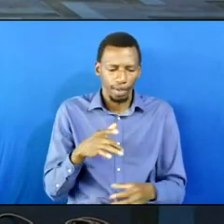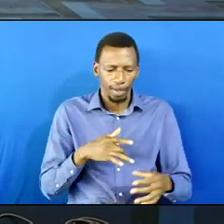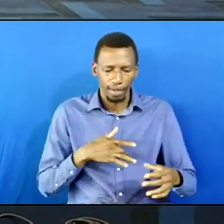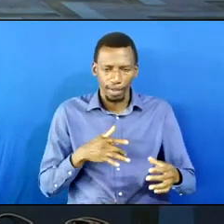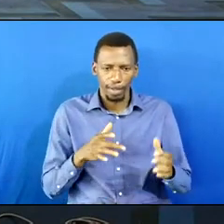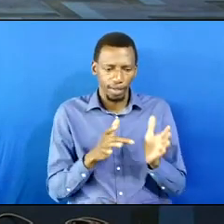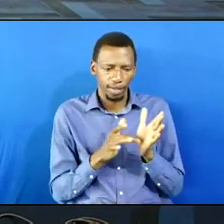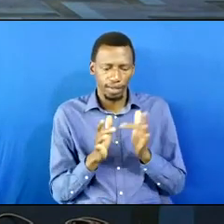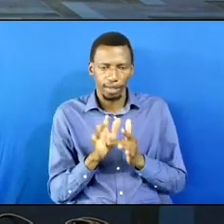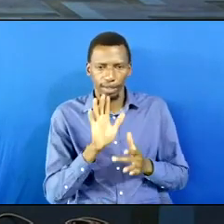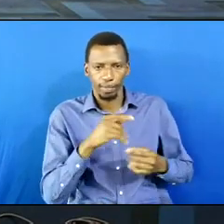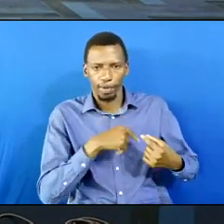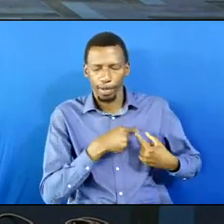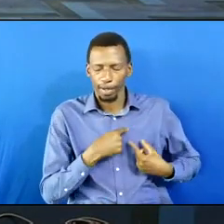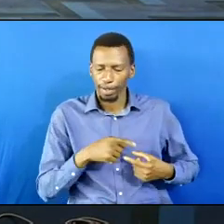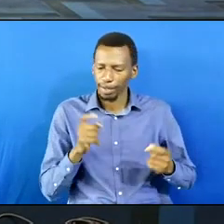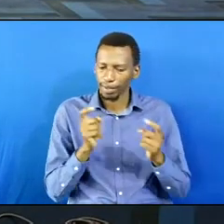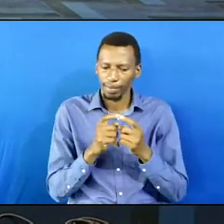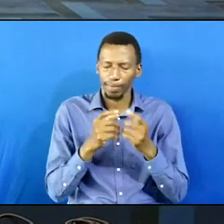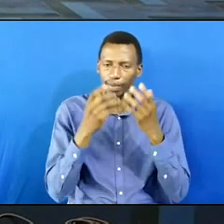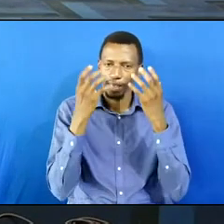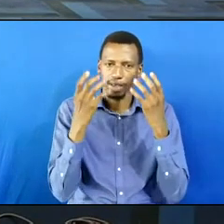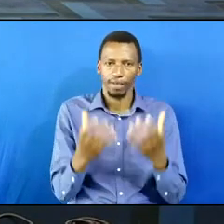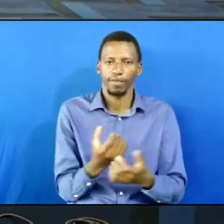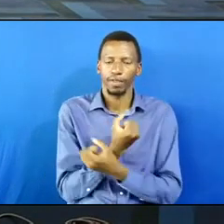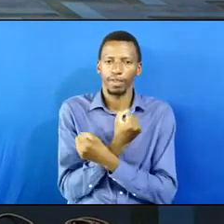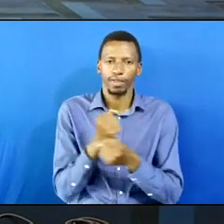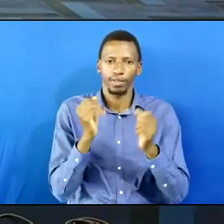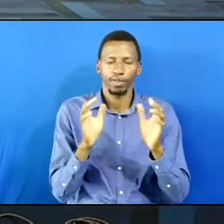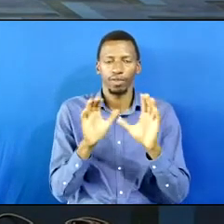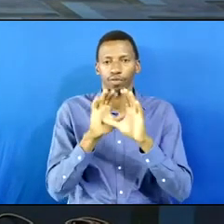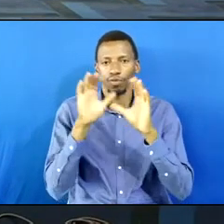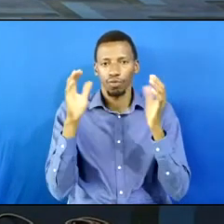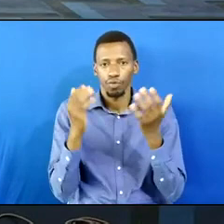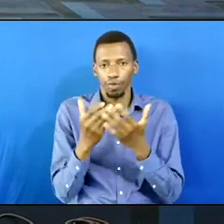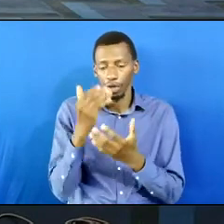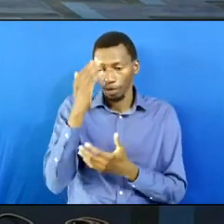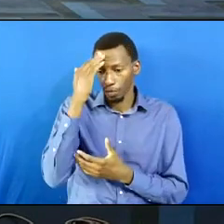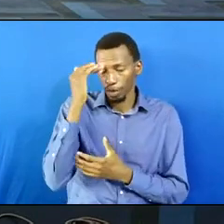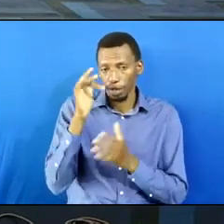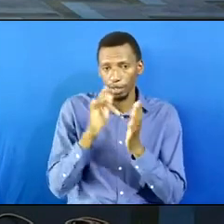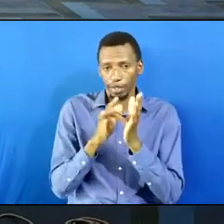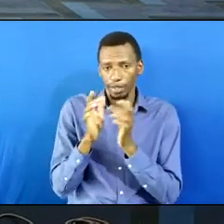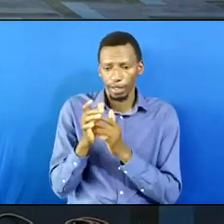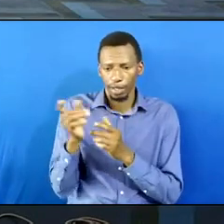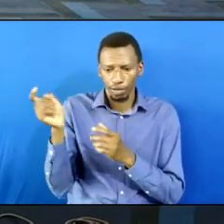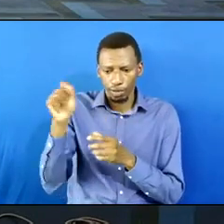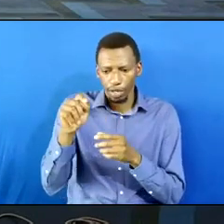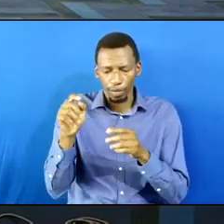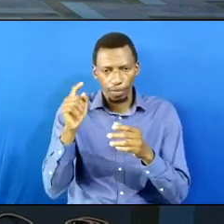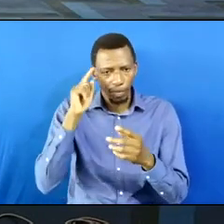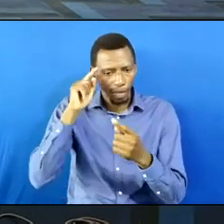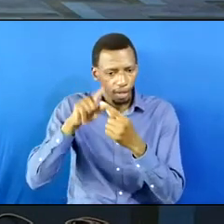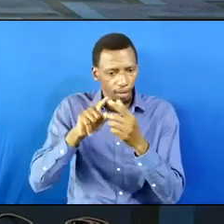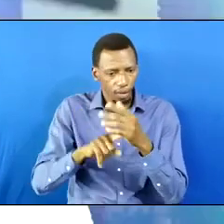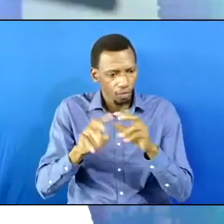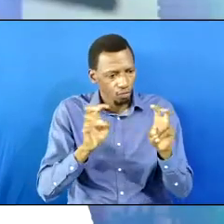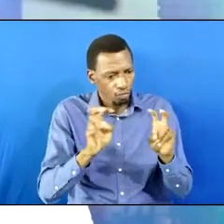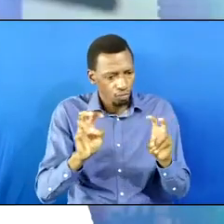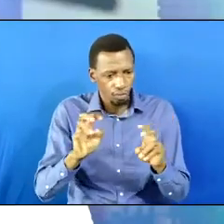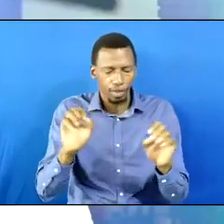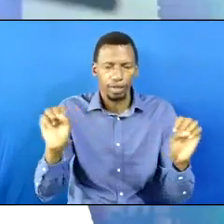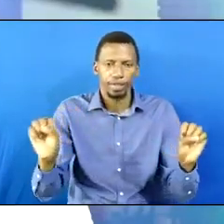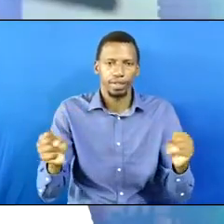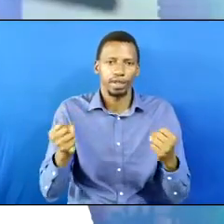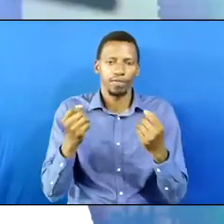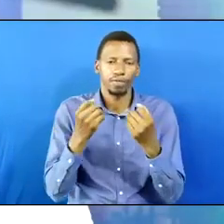Jesus Christ, the Savior of the world. For he had come to save, to seek and save sinners. But